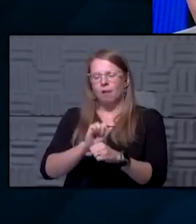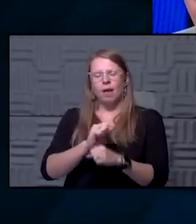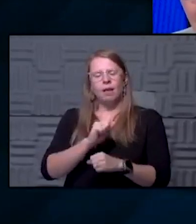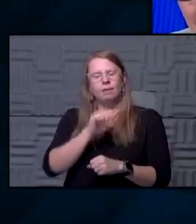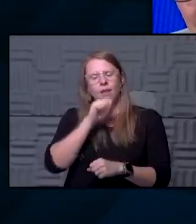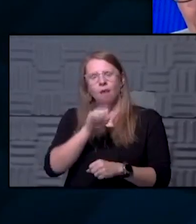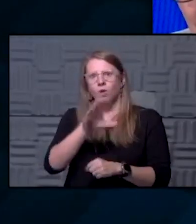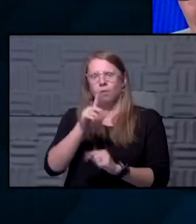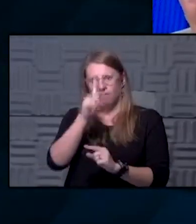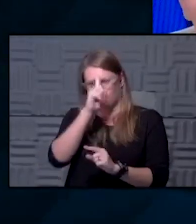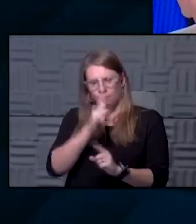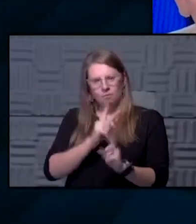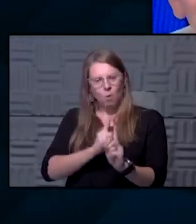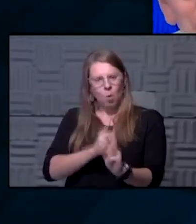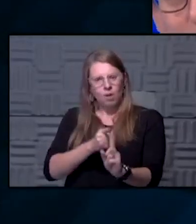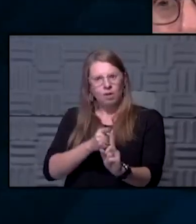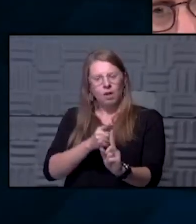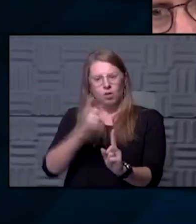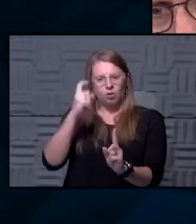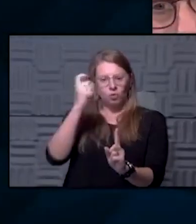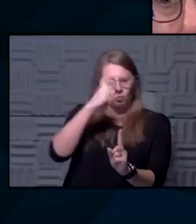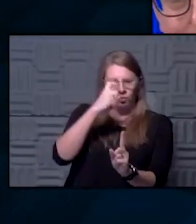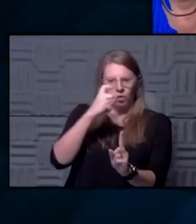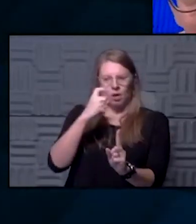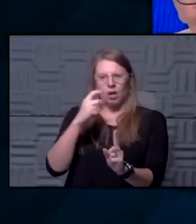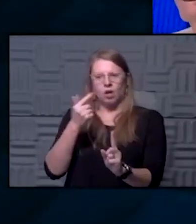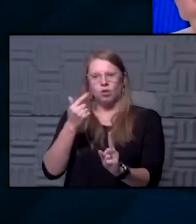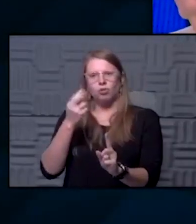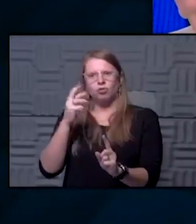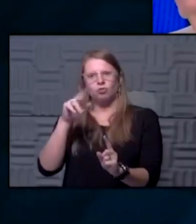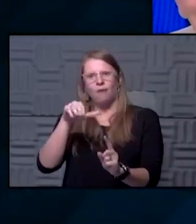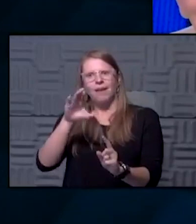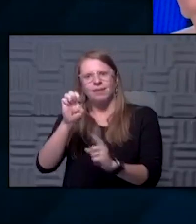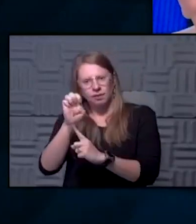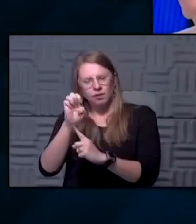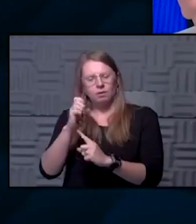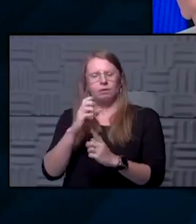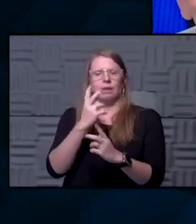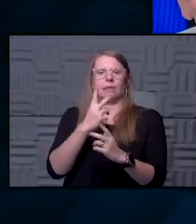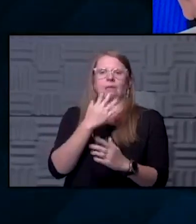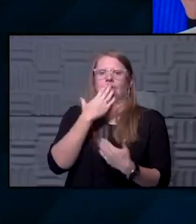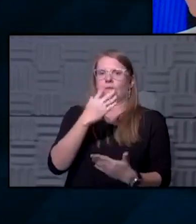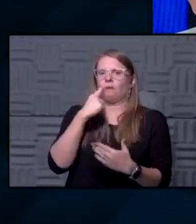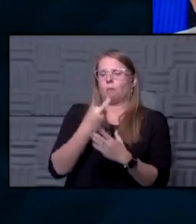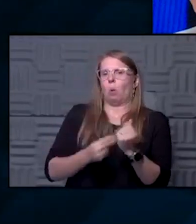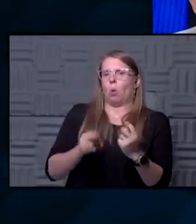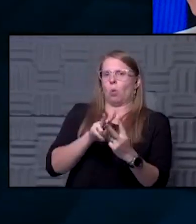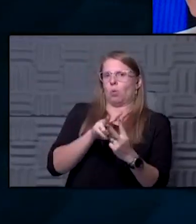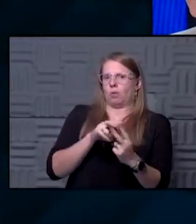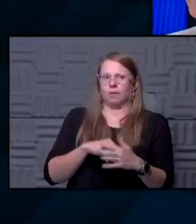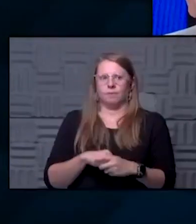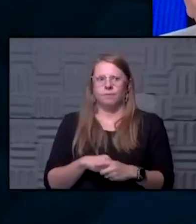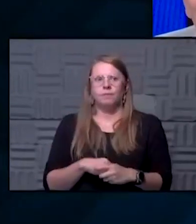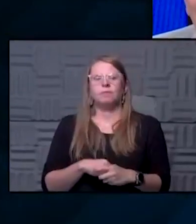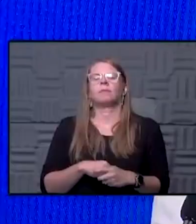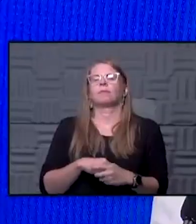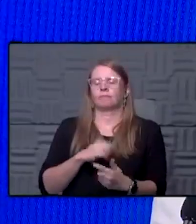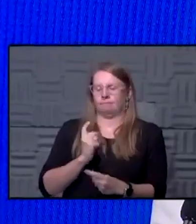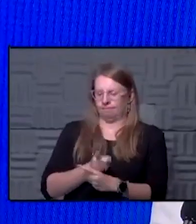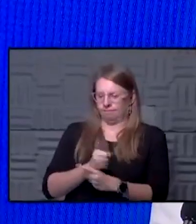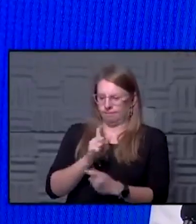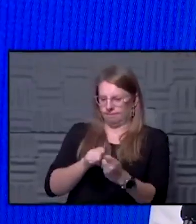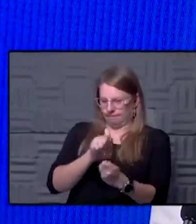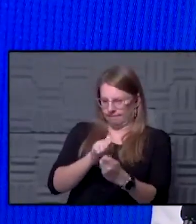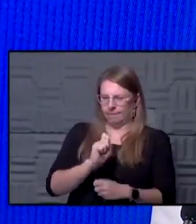point. There's grace and there's wisdom, and we have to be thankful for both of those. So that's awesome.